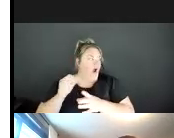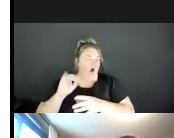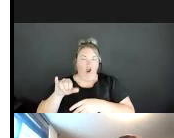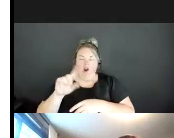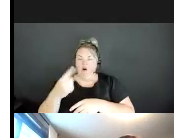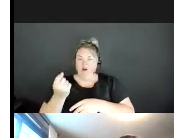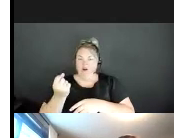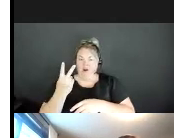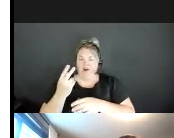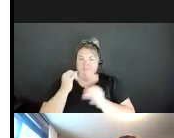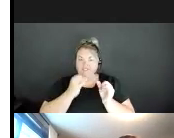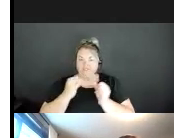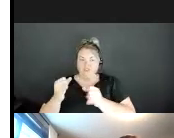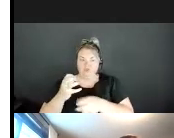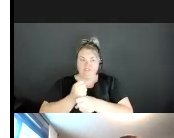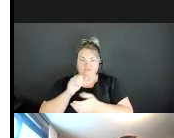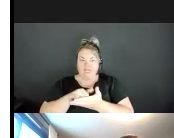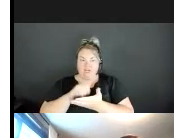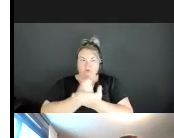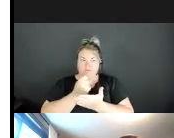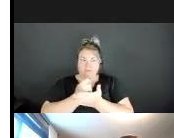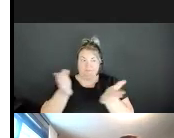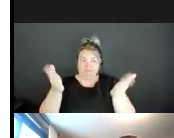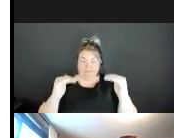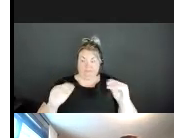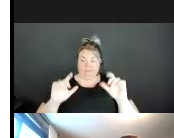individuals that are receiving that treatment. Next slide.